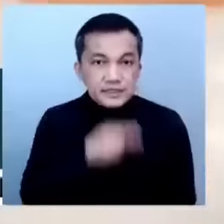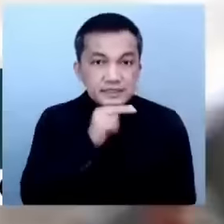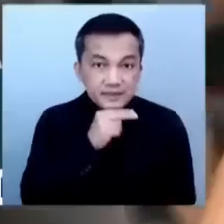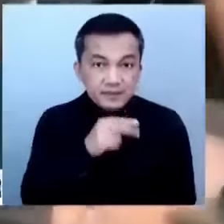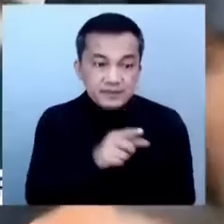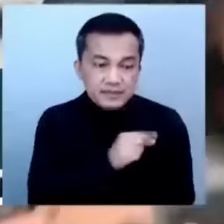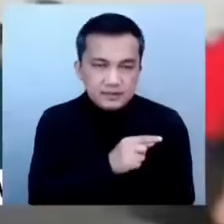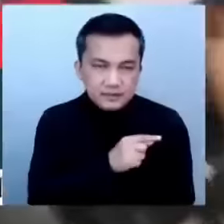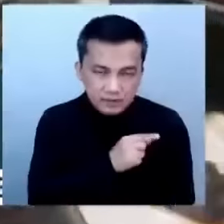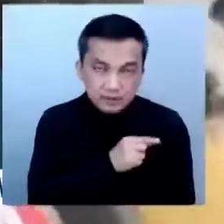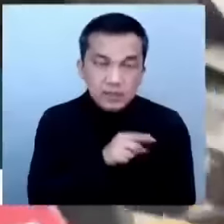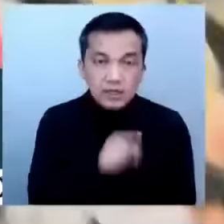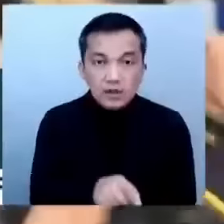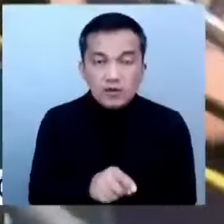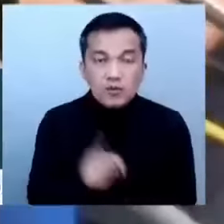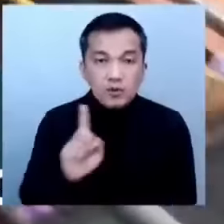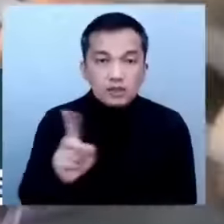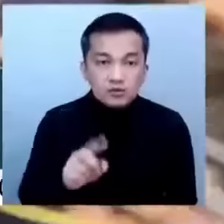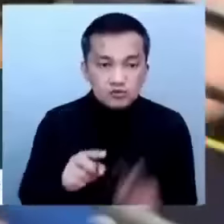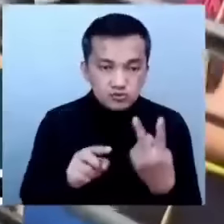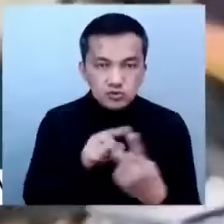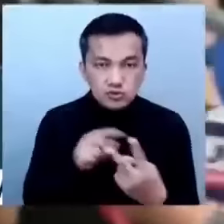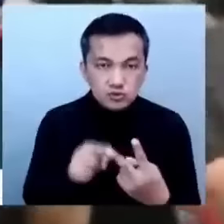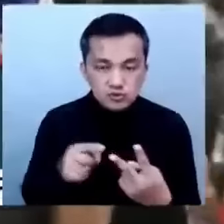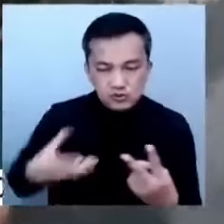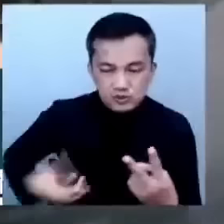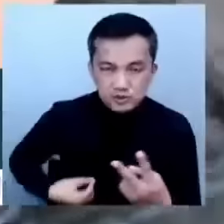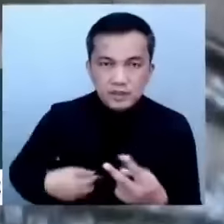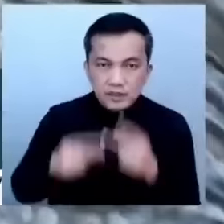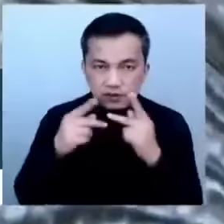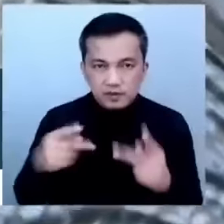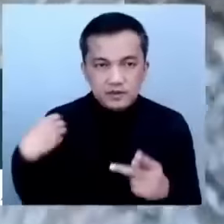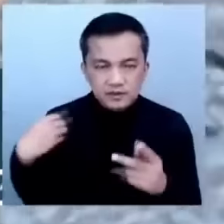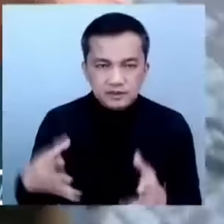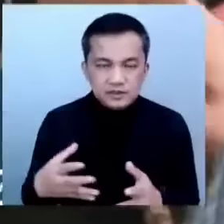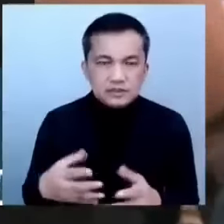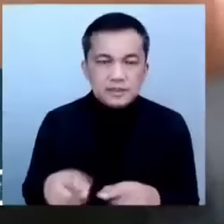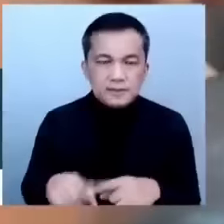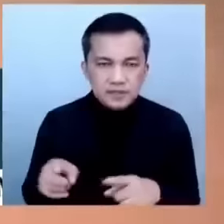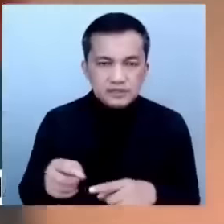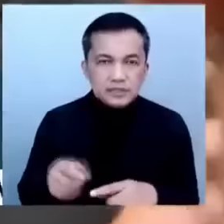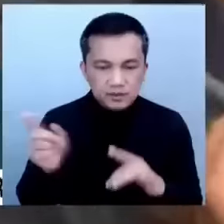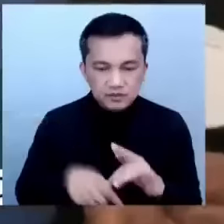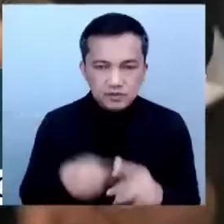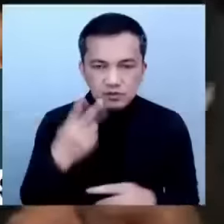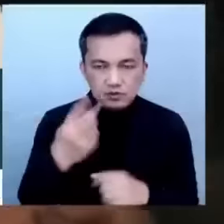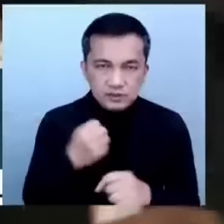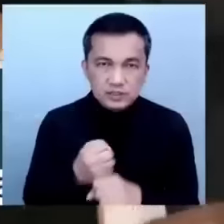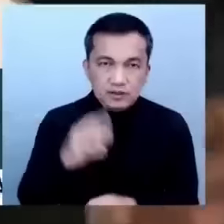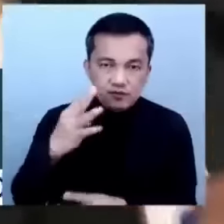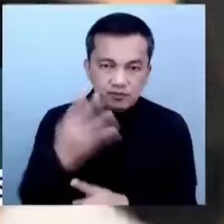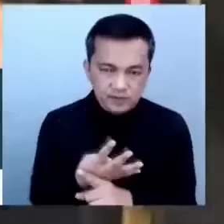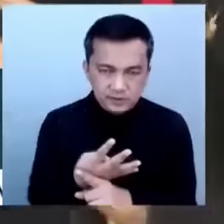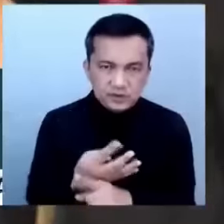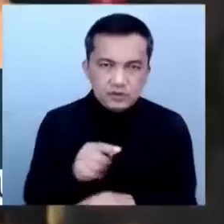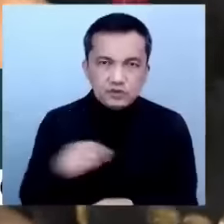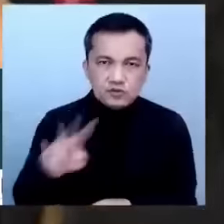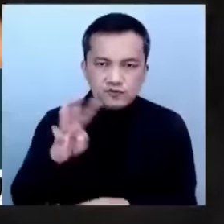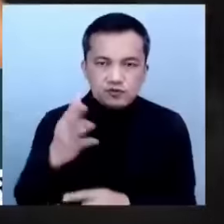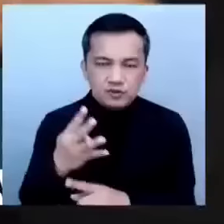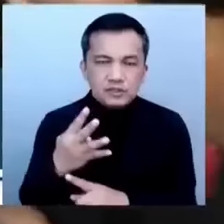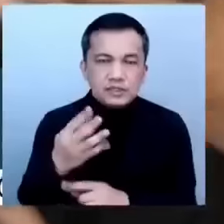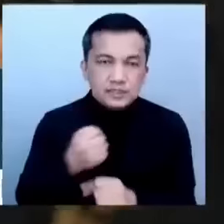beyond reasonable doubt of 2 counts of corruption of public officials, which has a sentence of 2 years and 4 months to 4 years, 9 months and